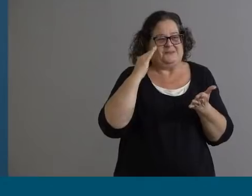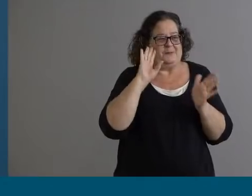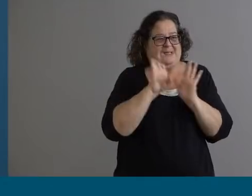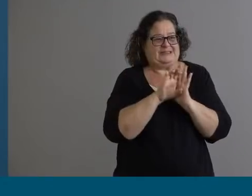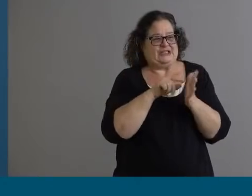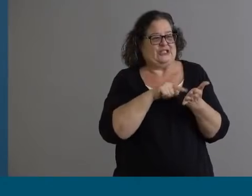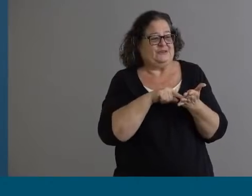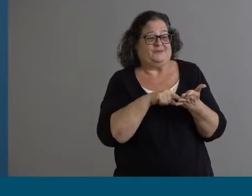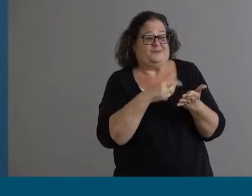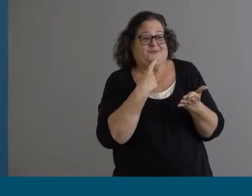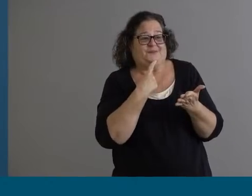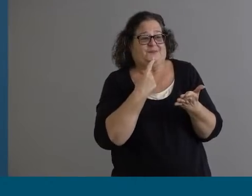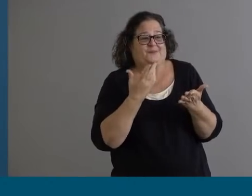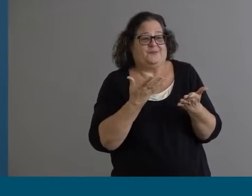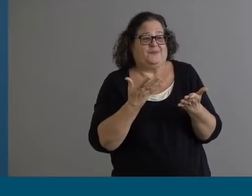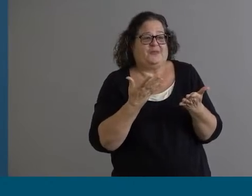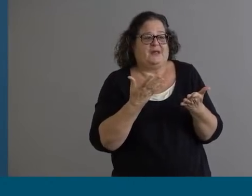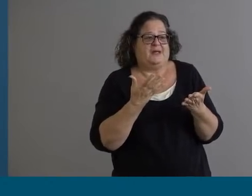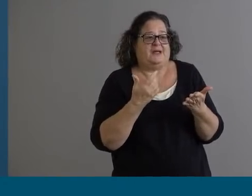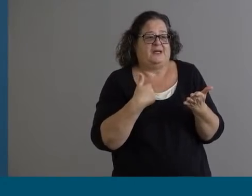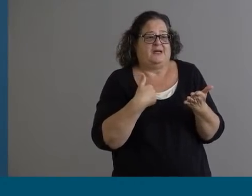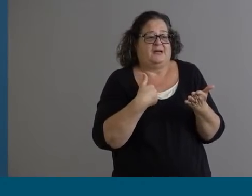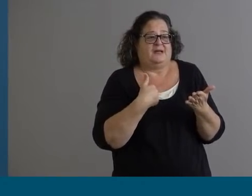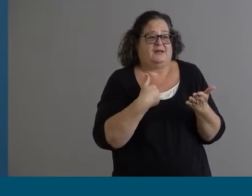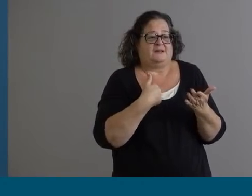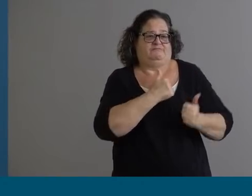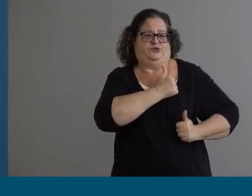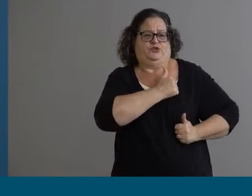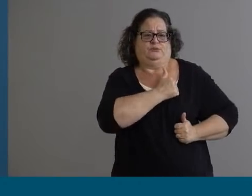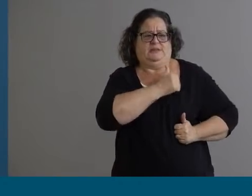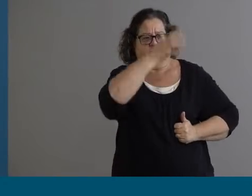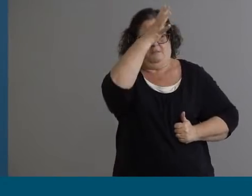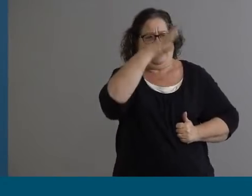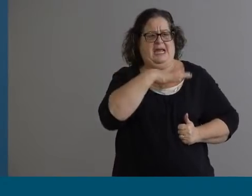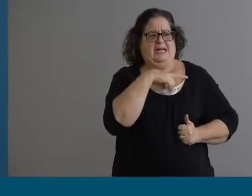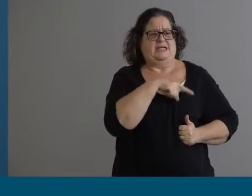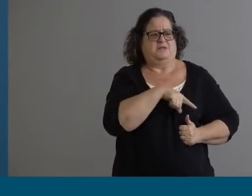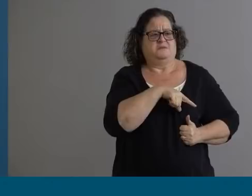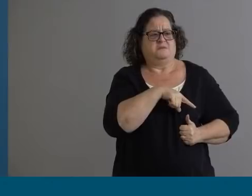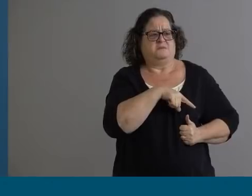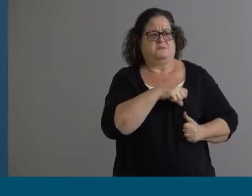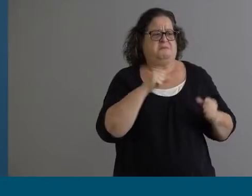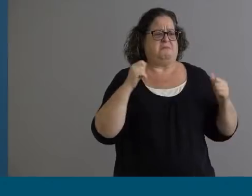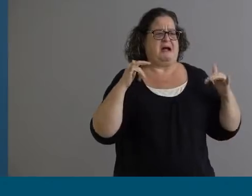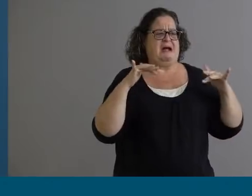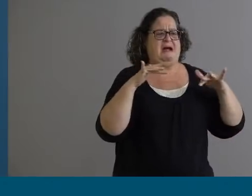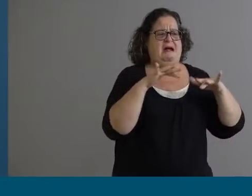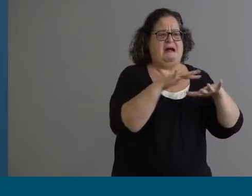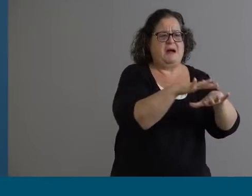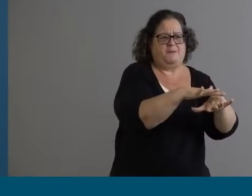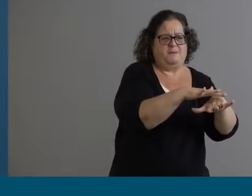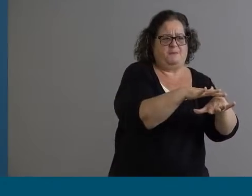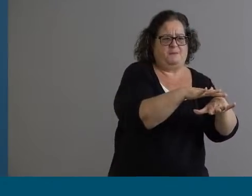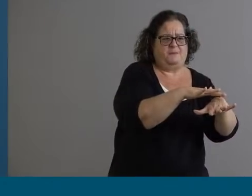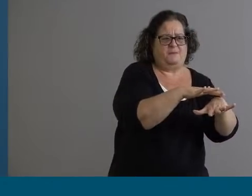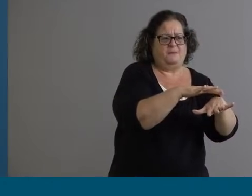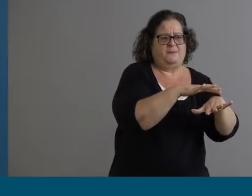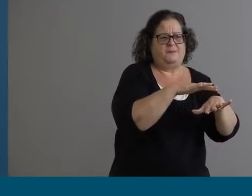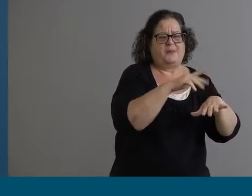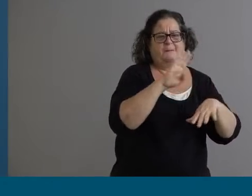of infantrymen storming Normandy Beach. And it basically said, our